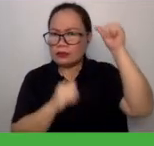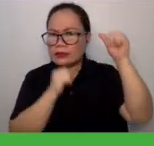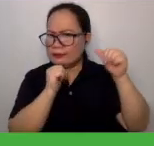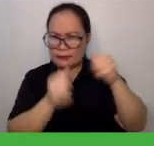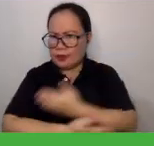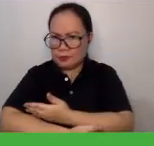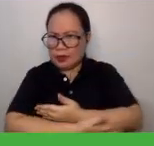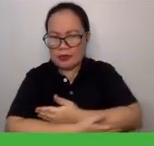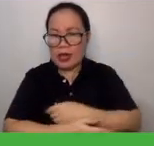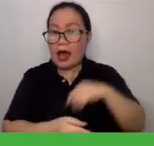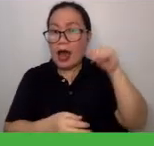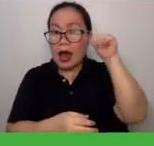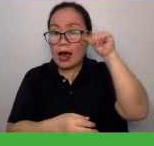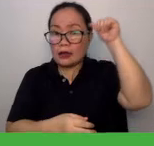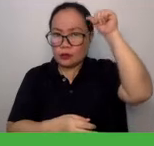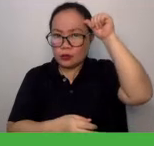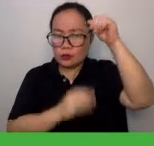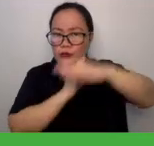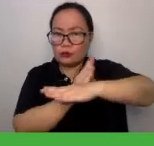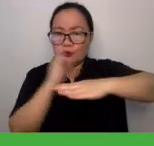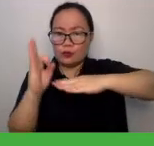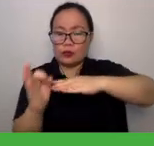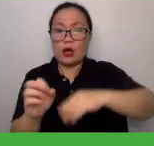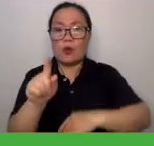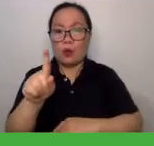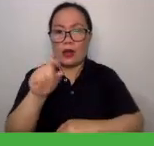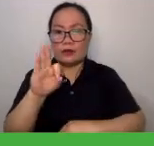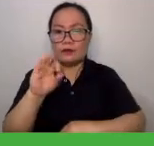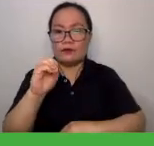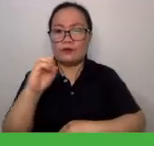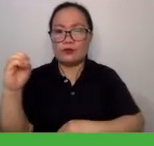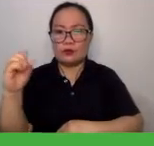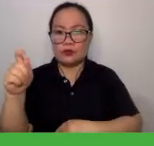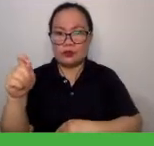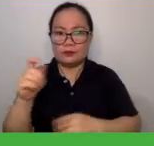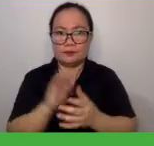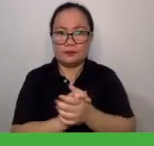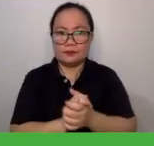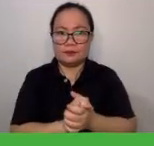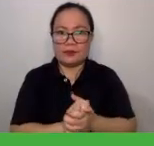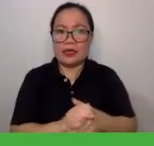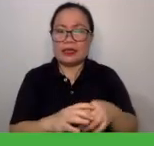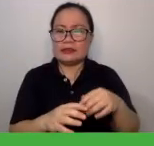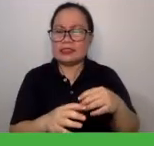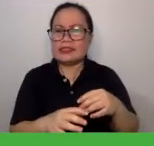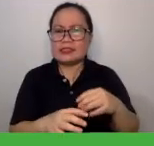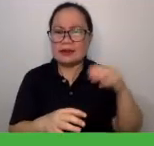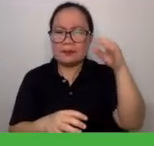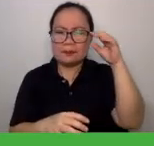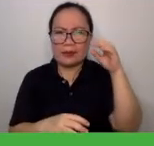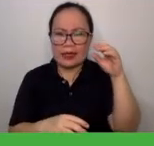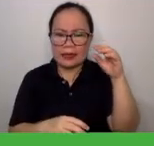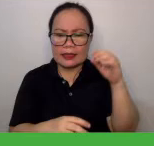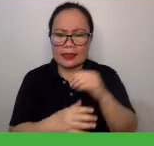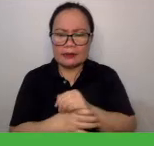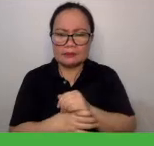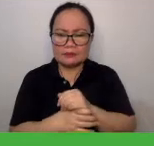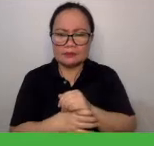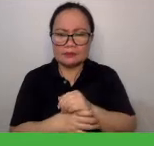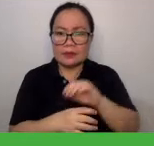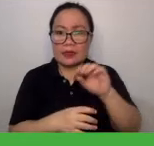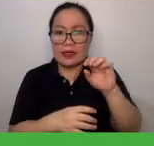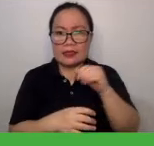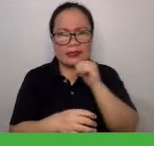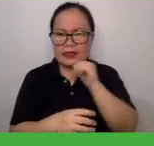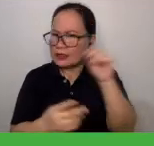adult, yun po ang approximation ng isang 1 foot. Okay, again ha, this is just approximation. And then,